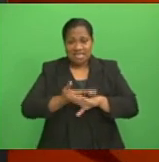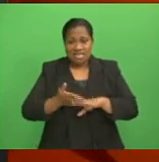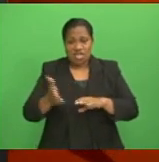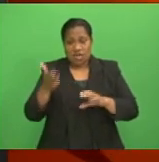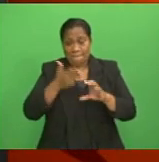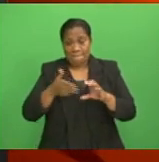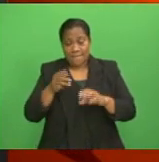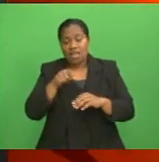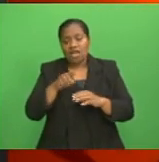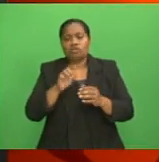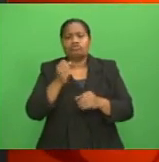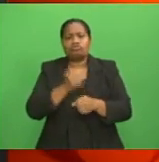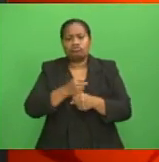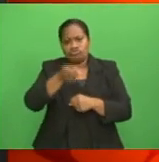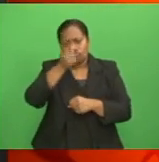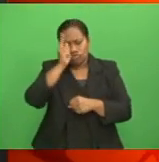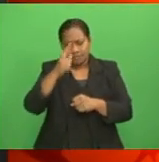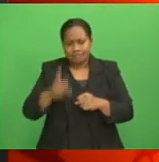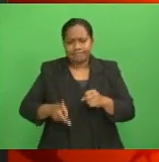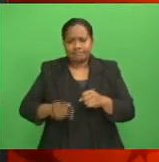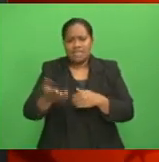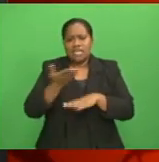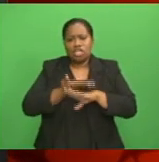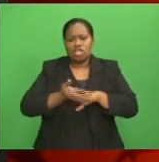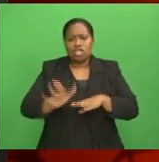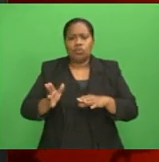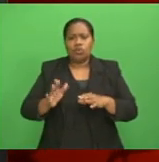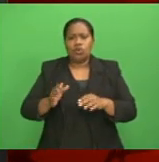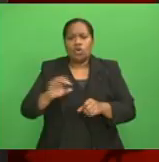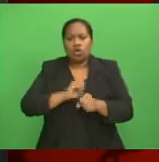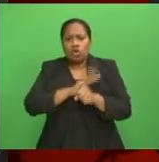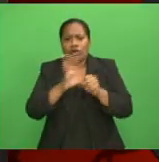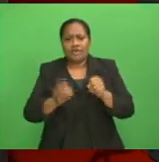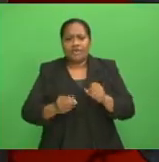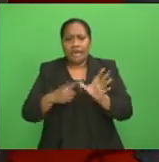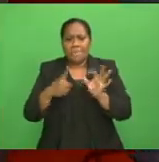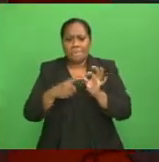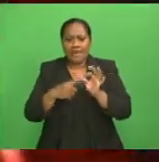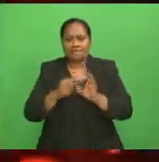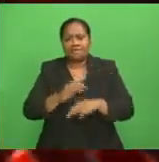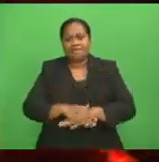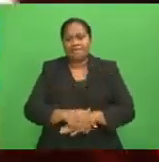Germany launches its new COVID-19 app. This and more after the break.